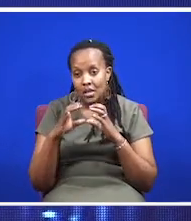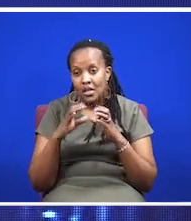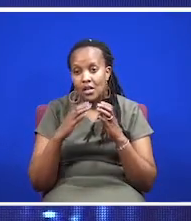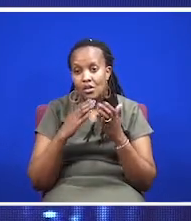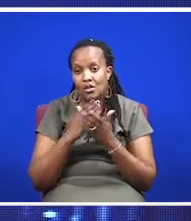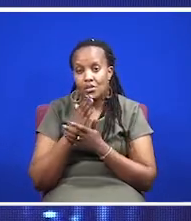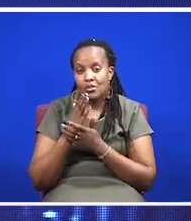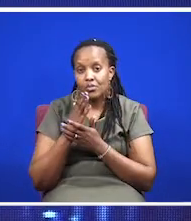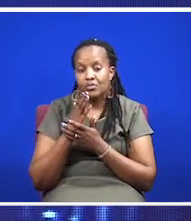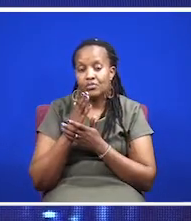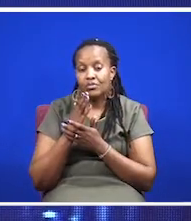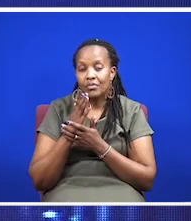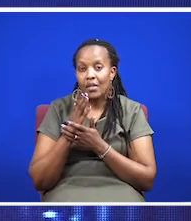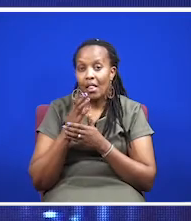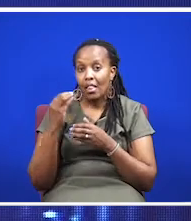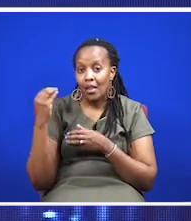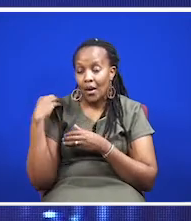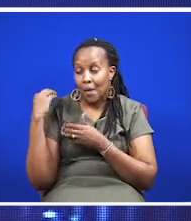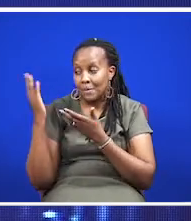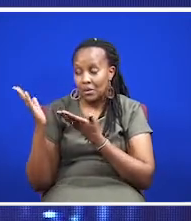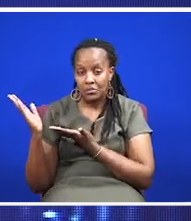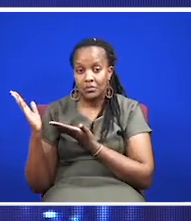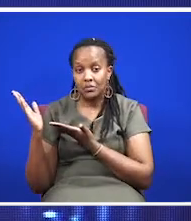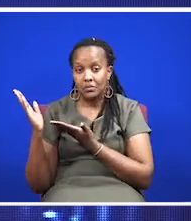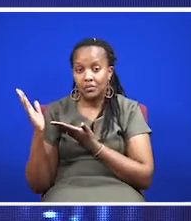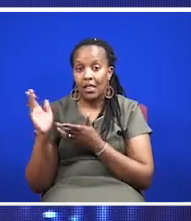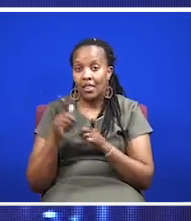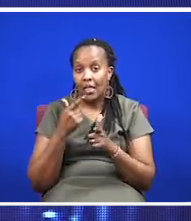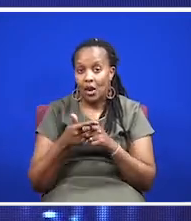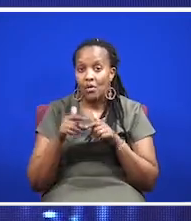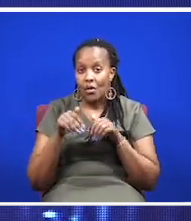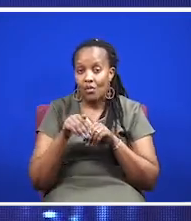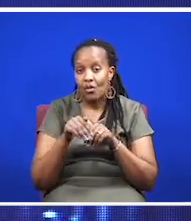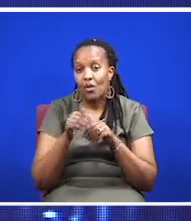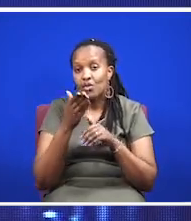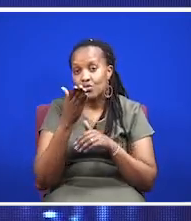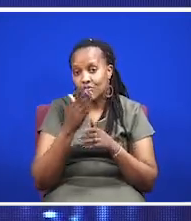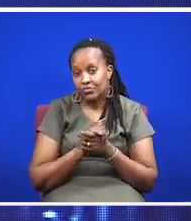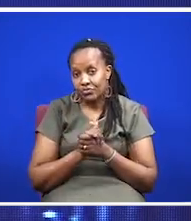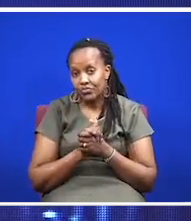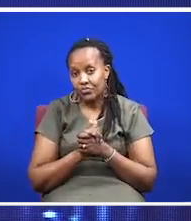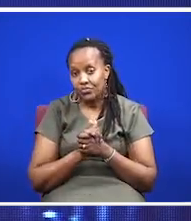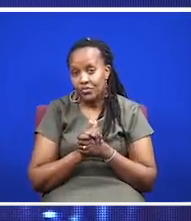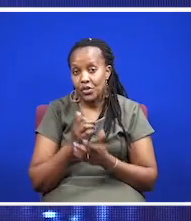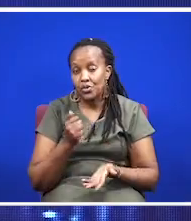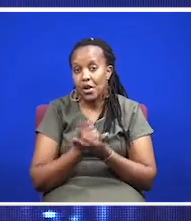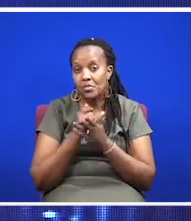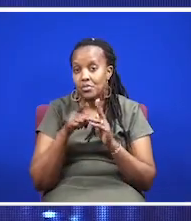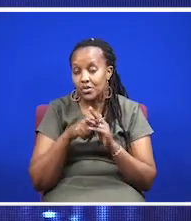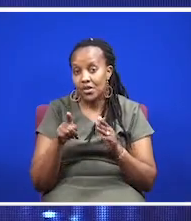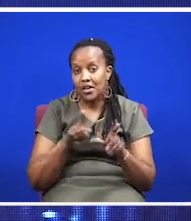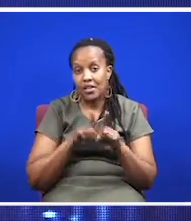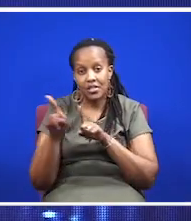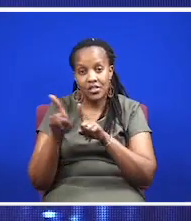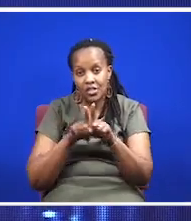07-28-221-221. And the numbers will also be rolling on your screen. And we will sure to follow up this week and to help you start off this